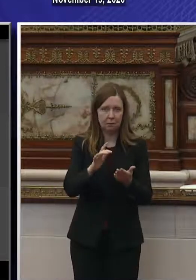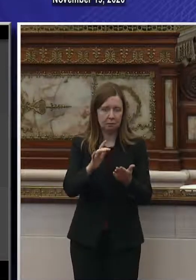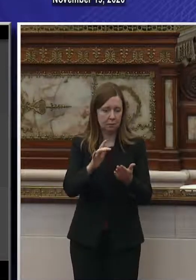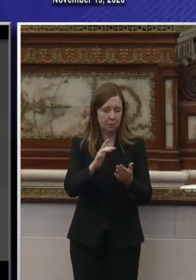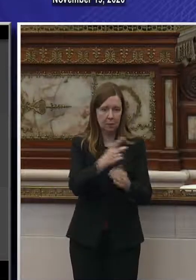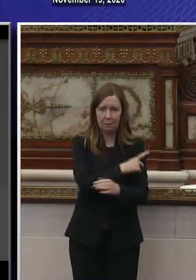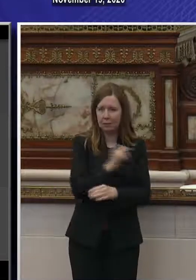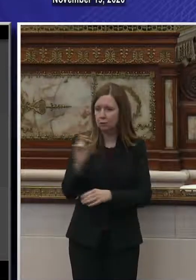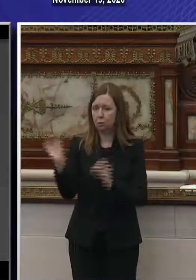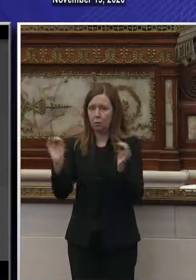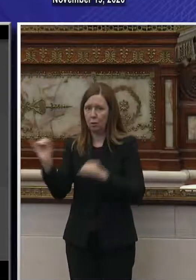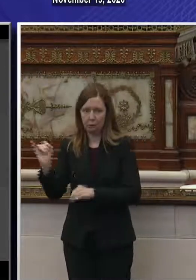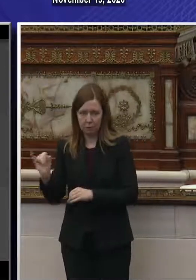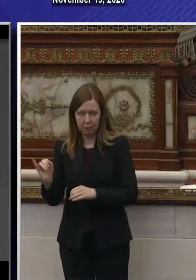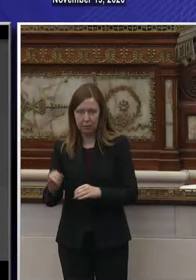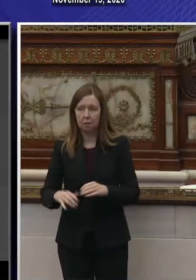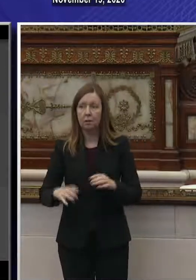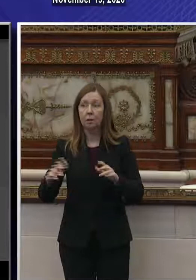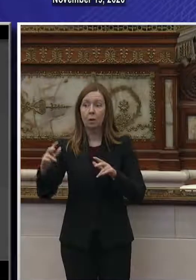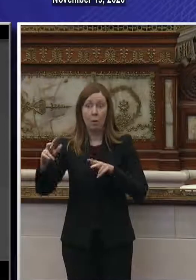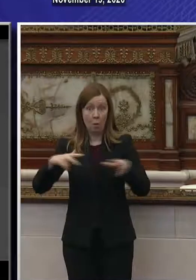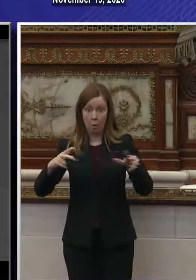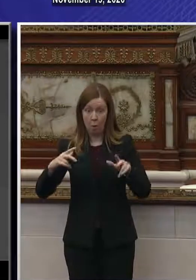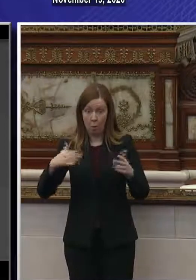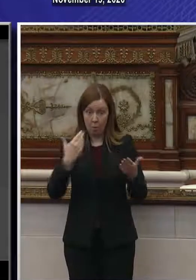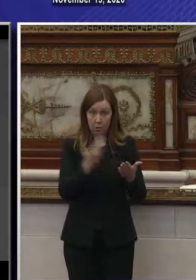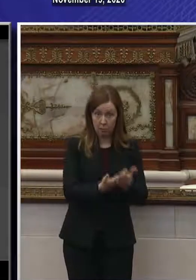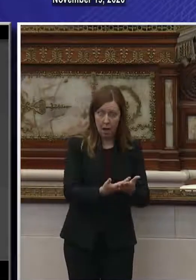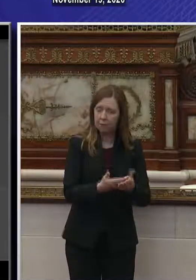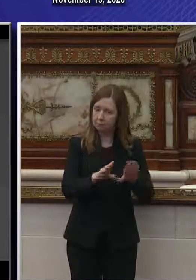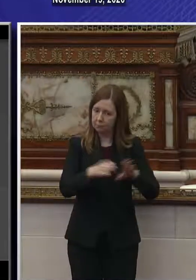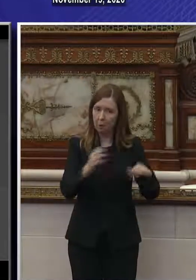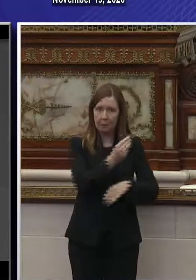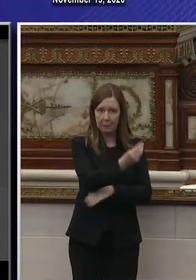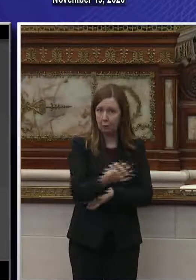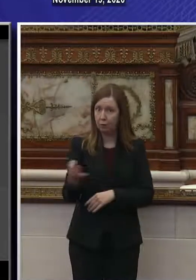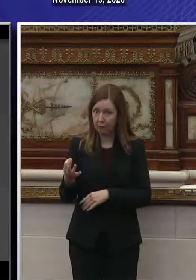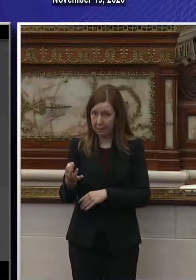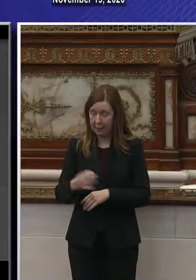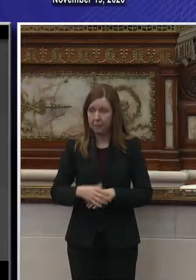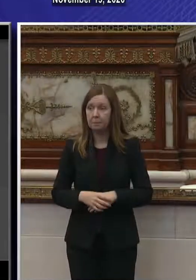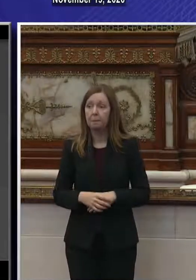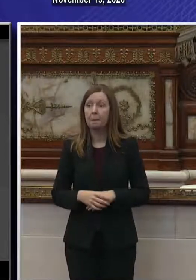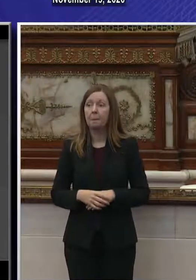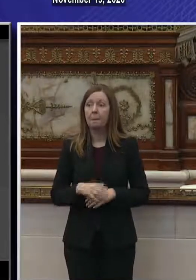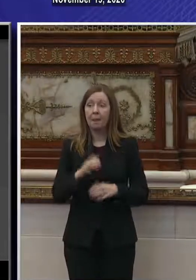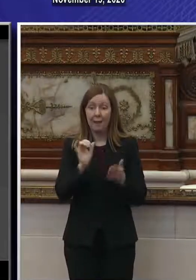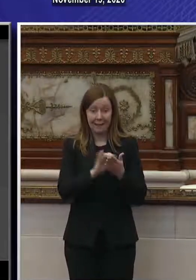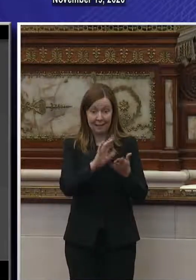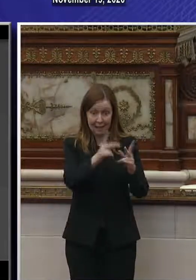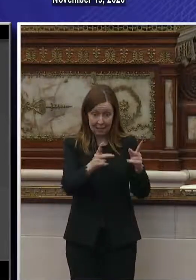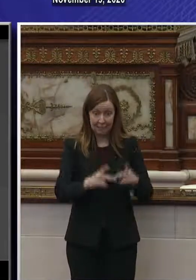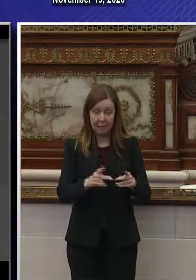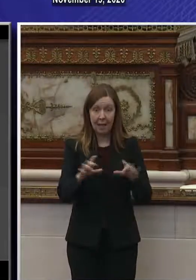insurance. Walk-up tests without referrals are available, and the site is open Monday through Friday. The Sayre site has